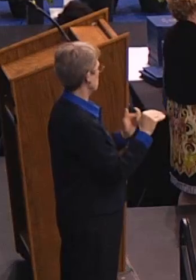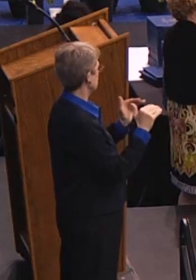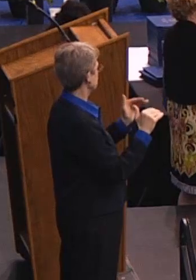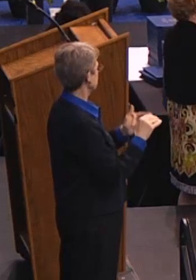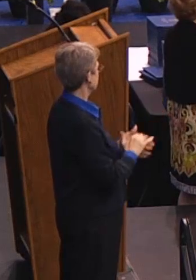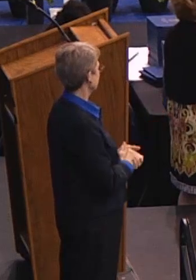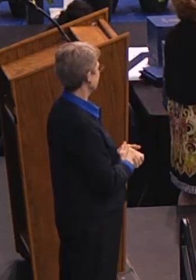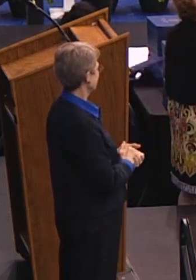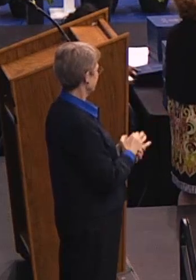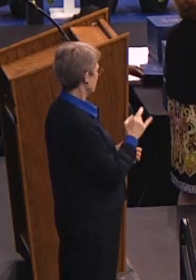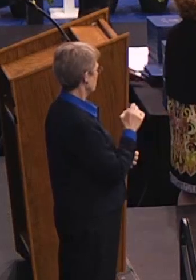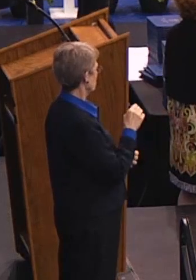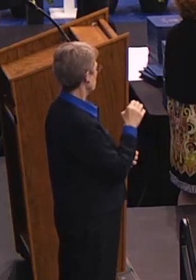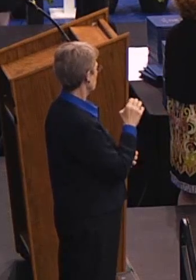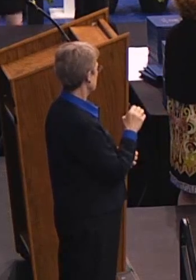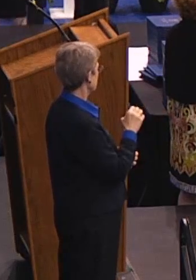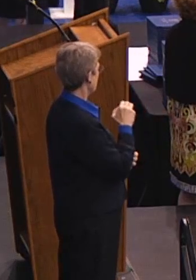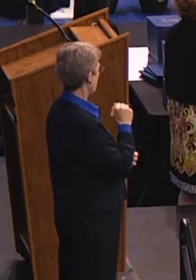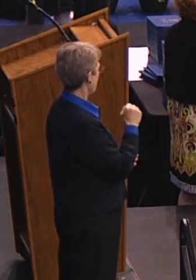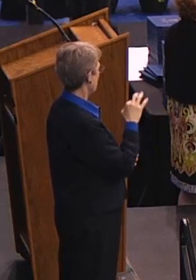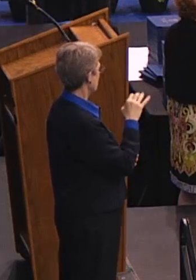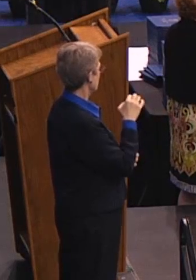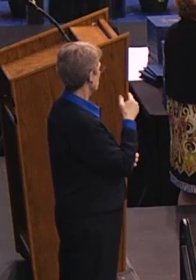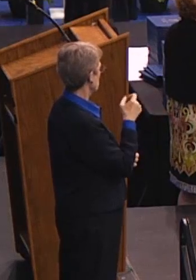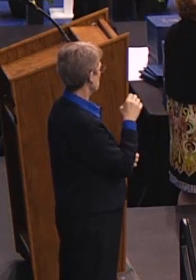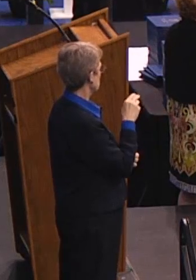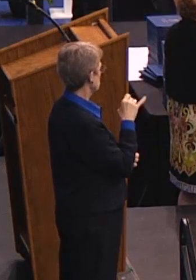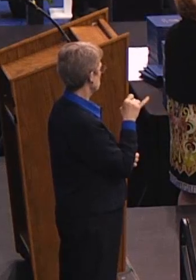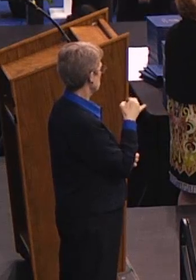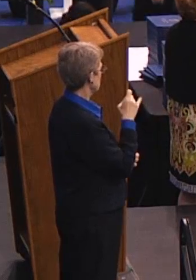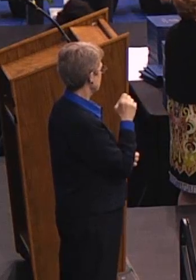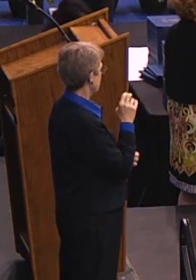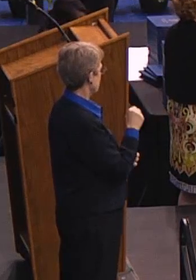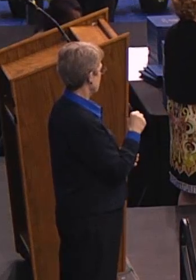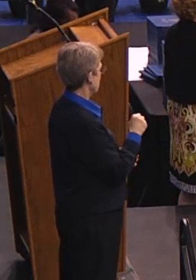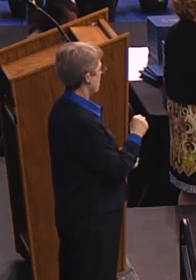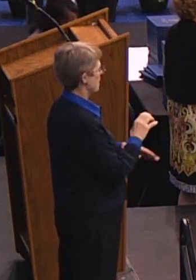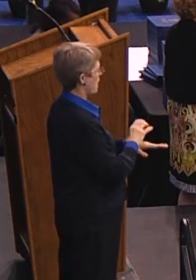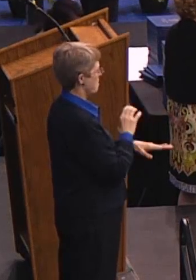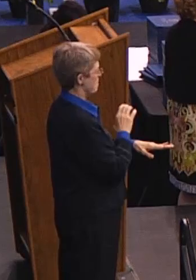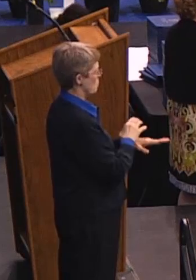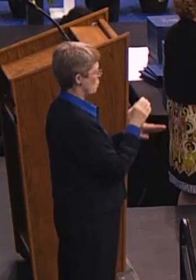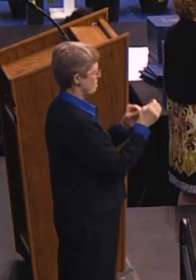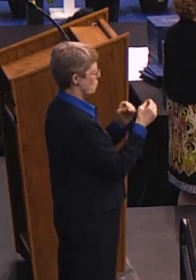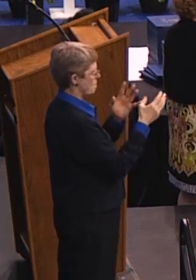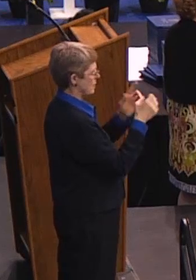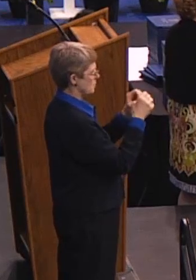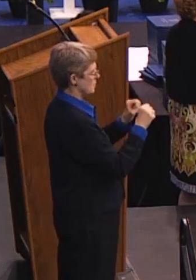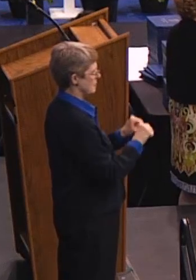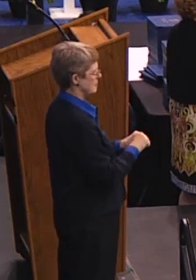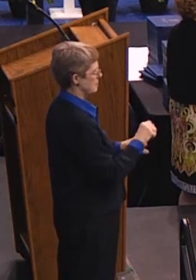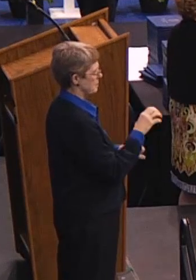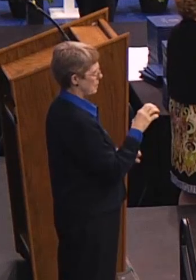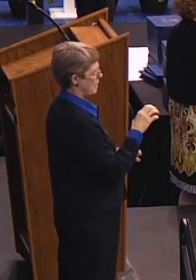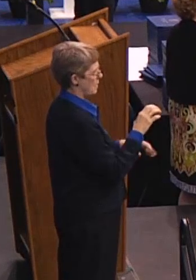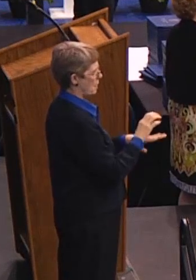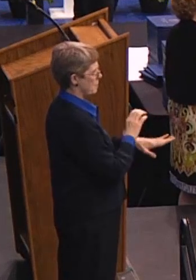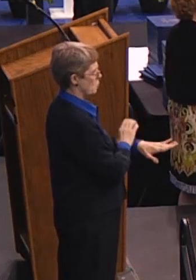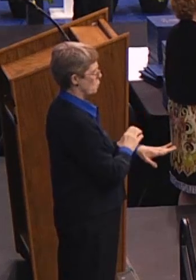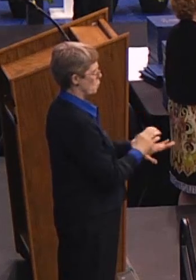Christine A. Thorbenjorsen, Computer Information Systems, Computer Applications, cum